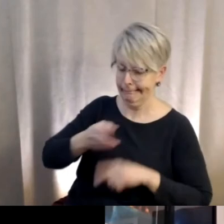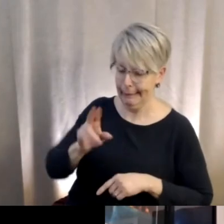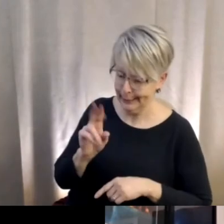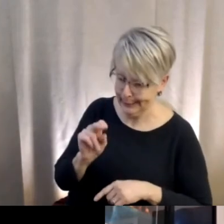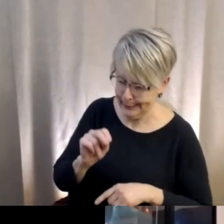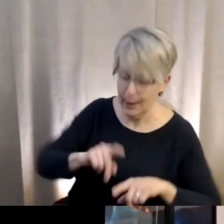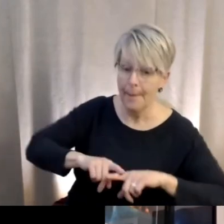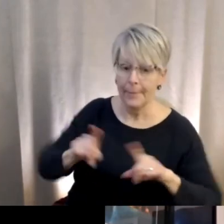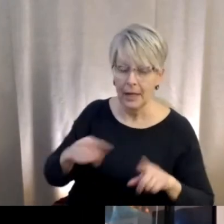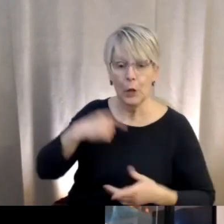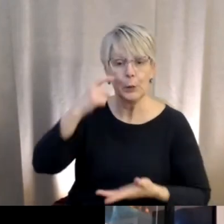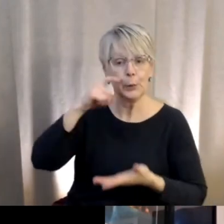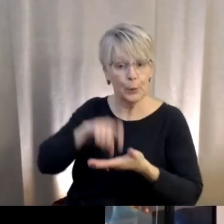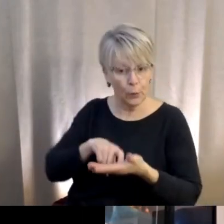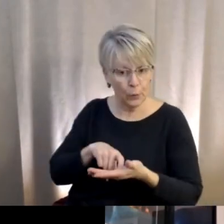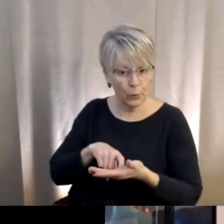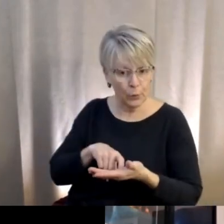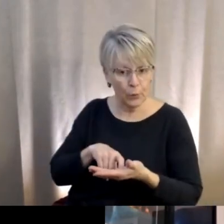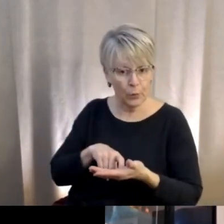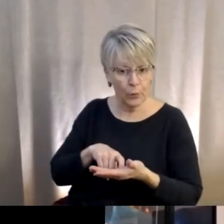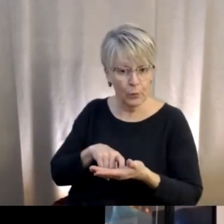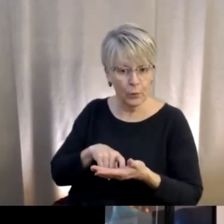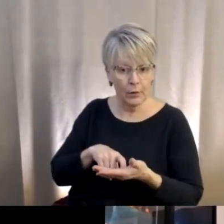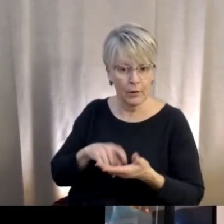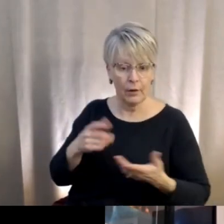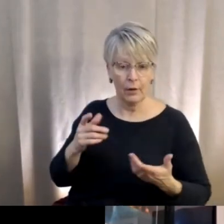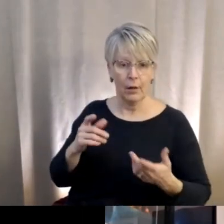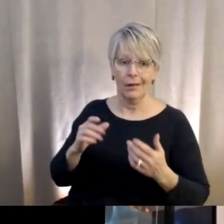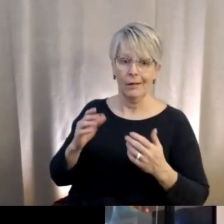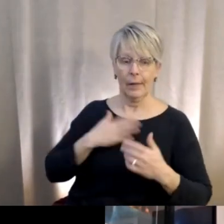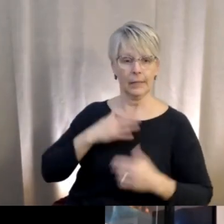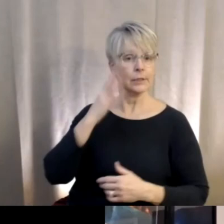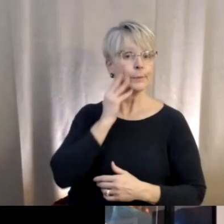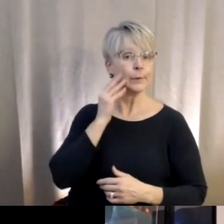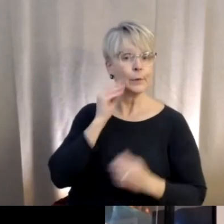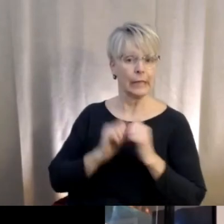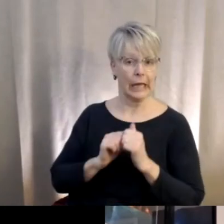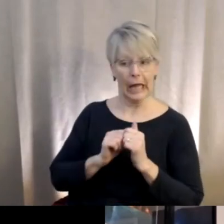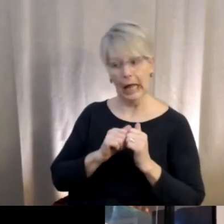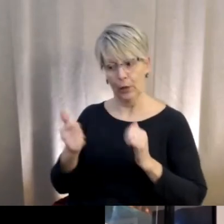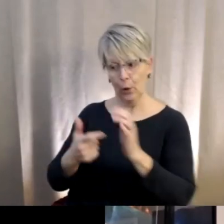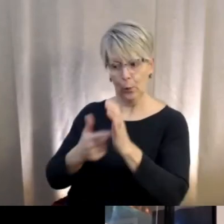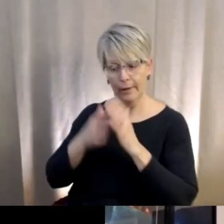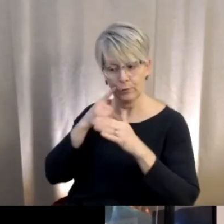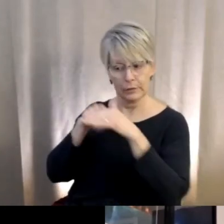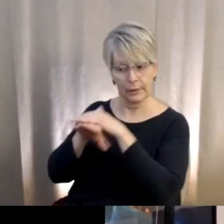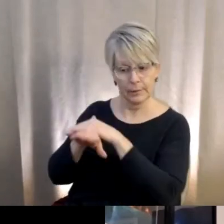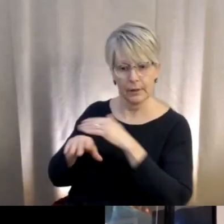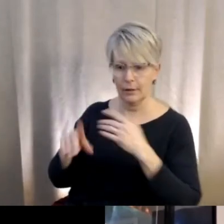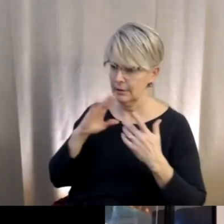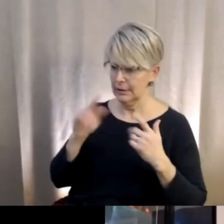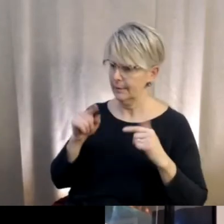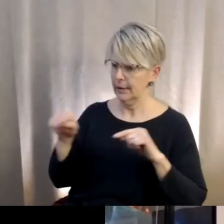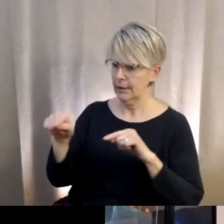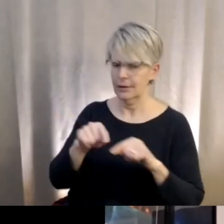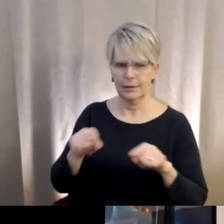the things I found, and this is largely from experience with other accessibility requirements, but I found it rings equally true with